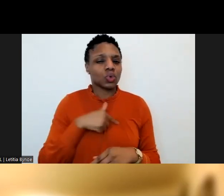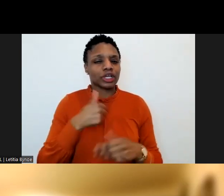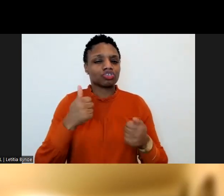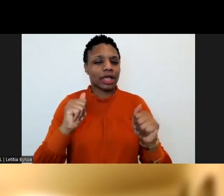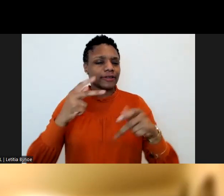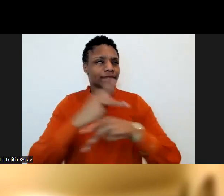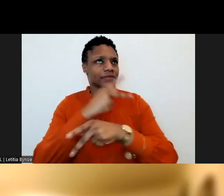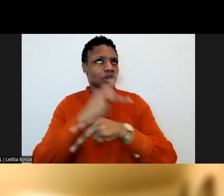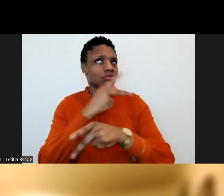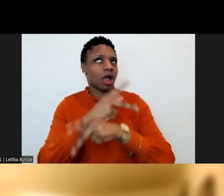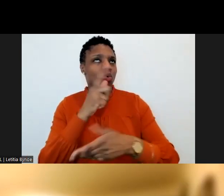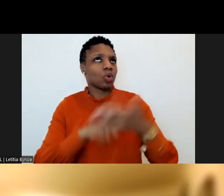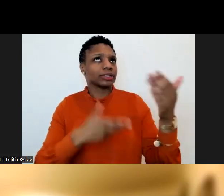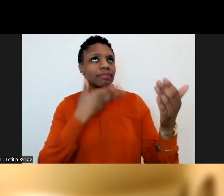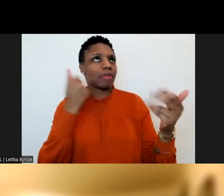do the